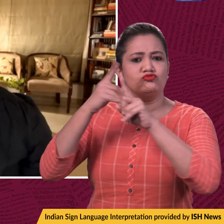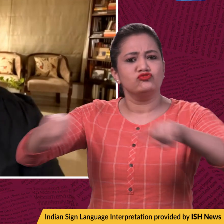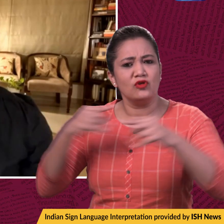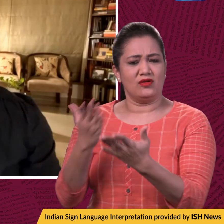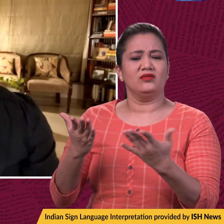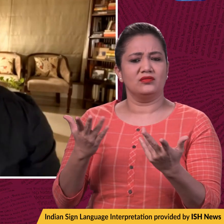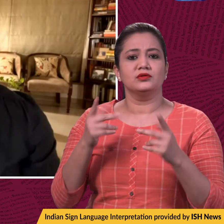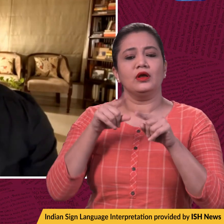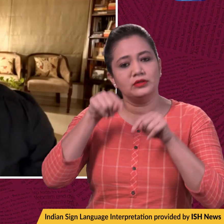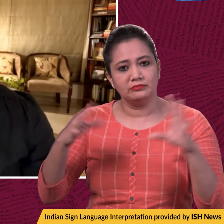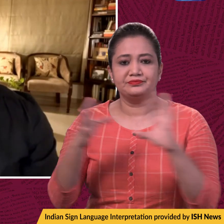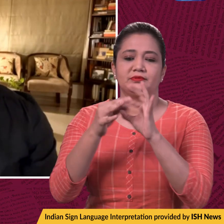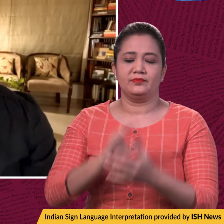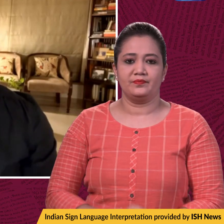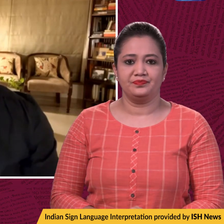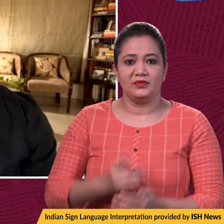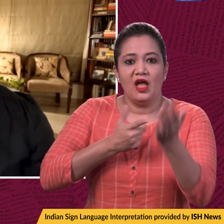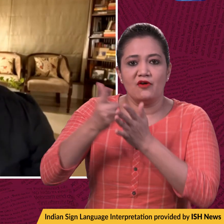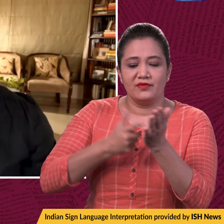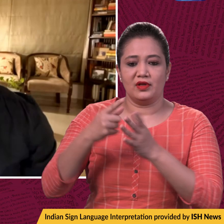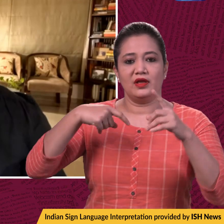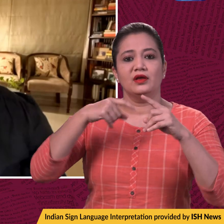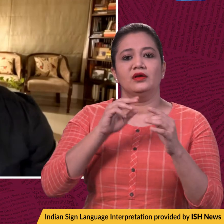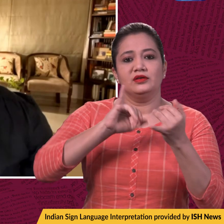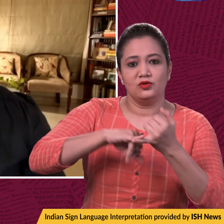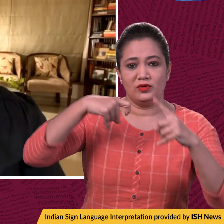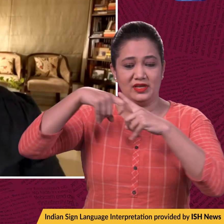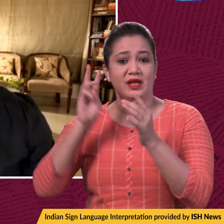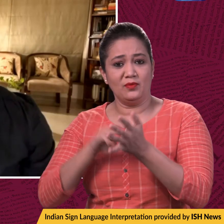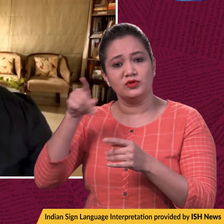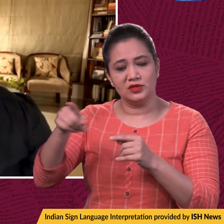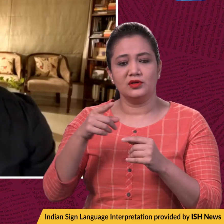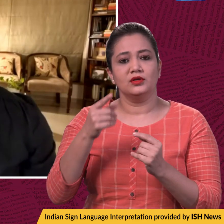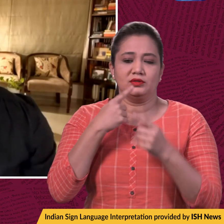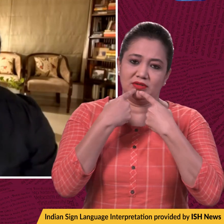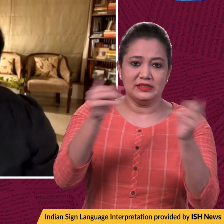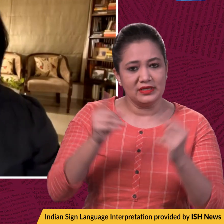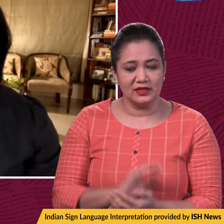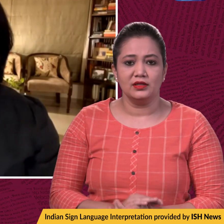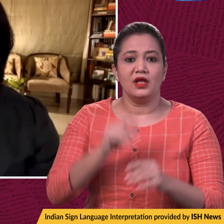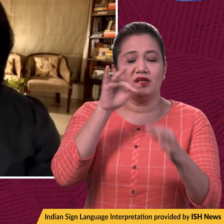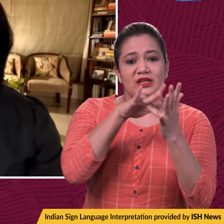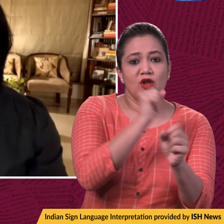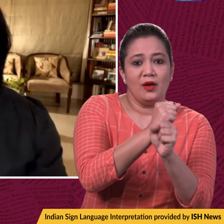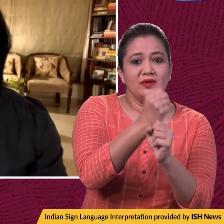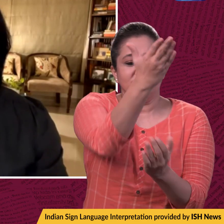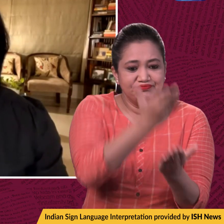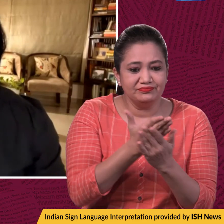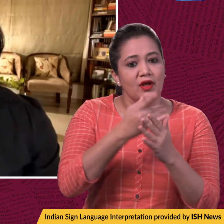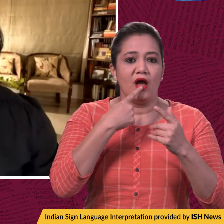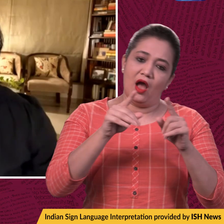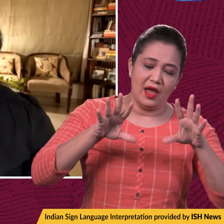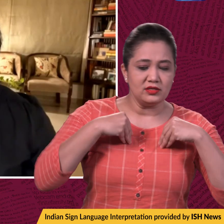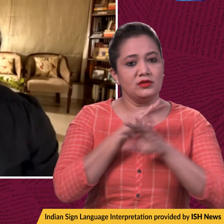expression. The Farmers Union of the Samyukta Kisan Morcha has said that they have accepted the central government's proposals on